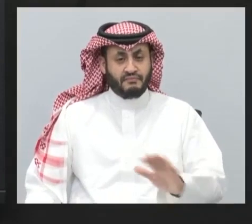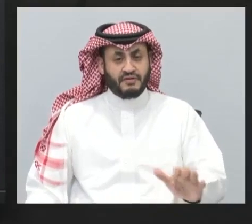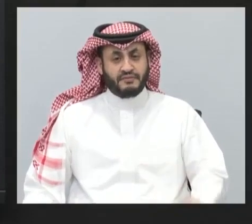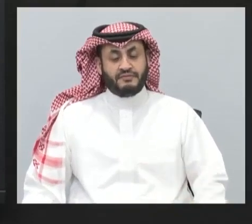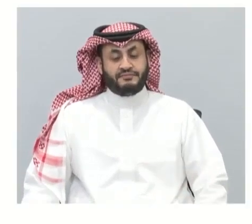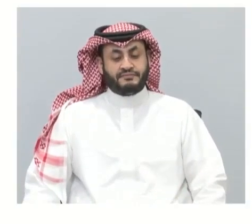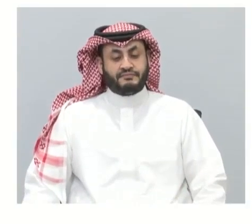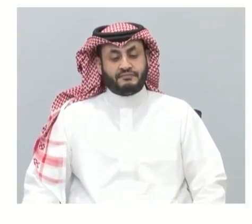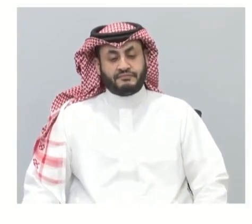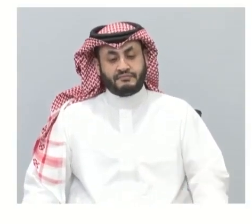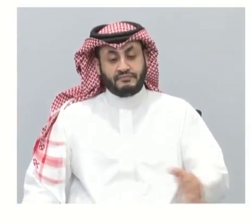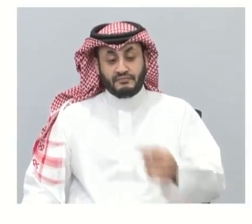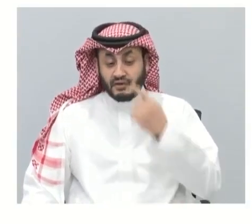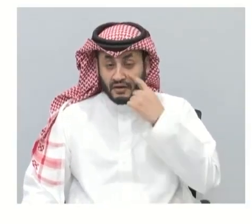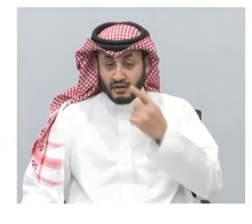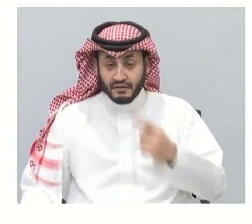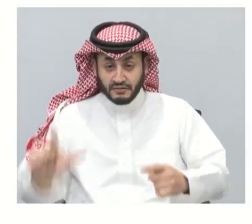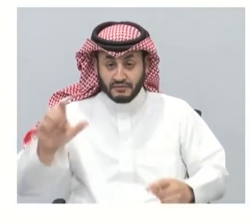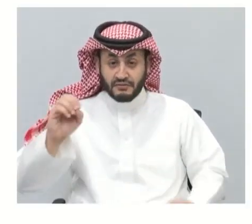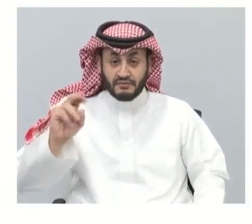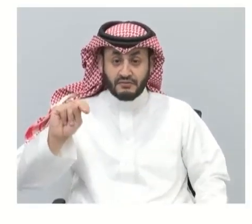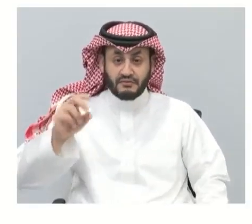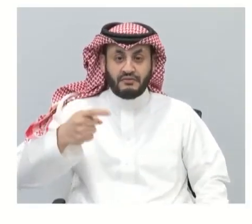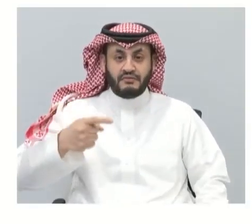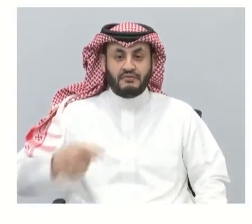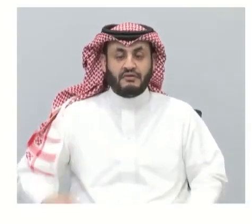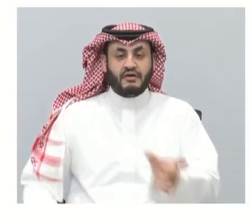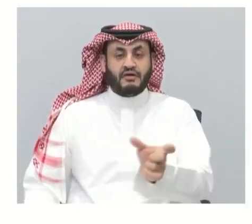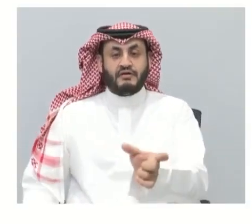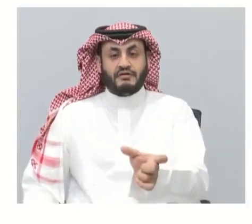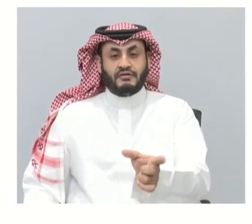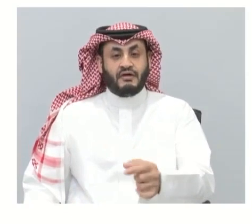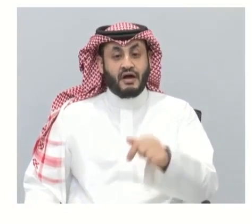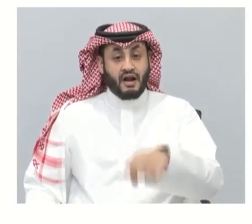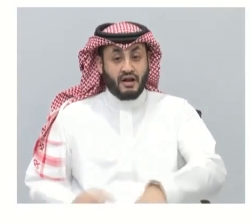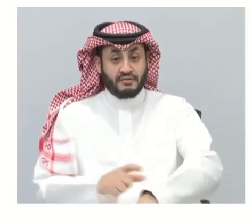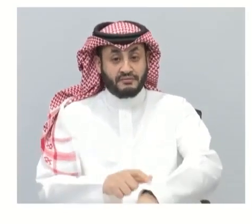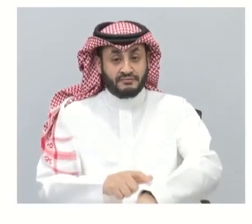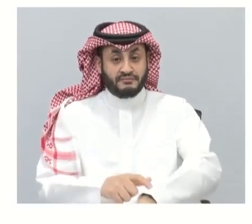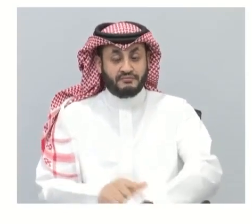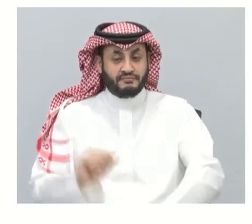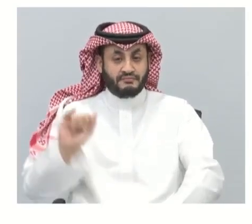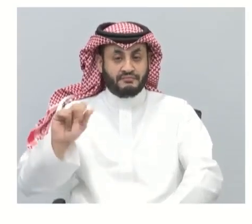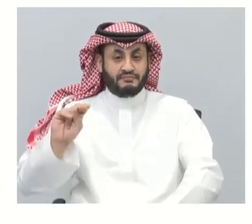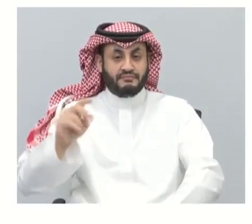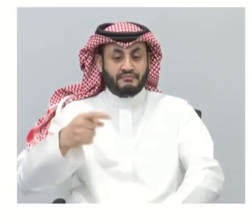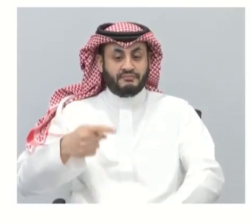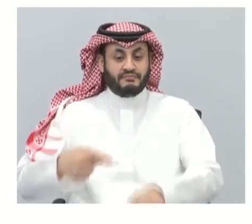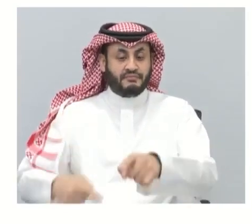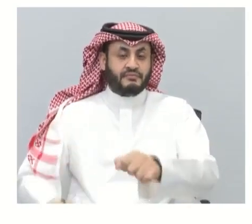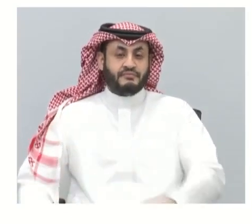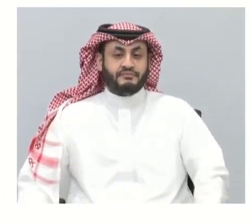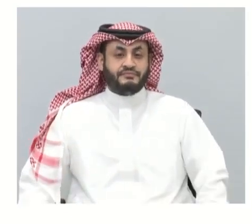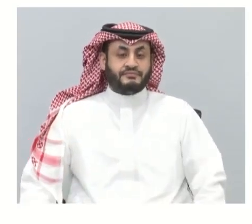how long save you your money? We're speaking about how long in here. How long have you